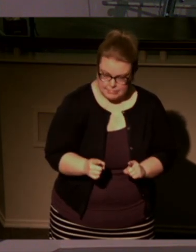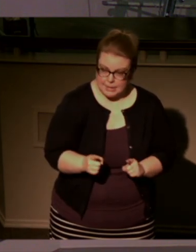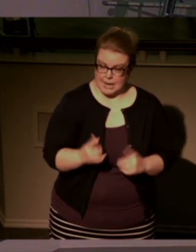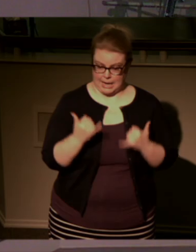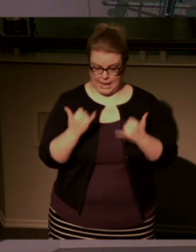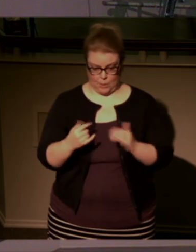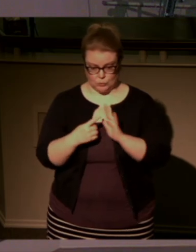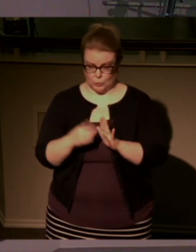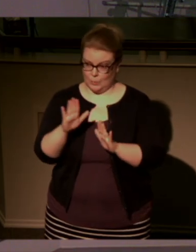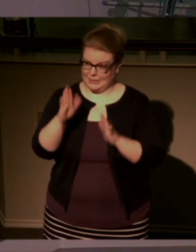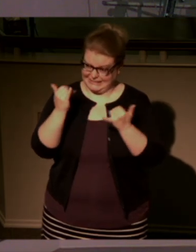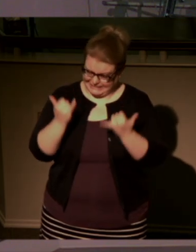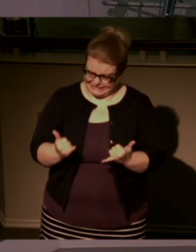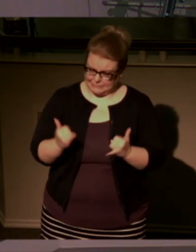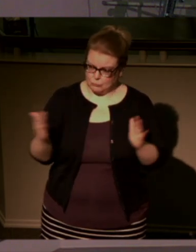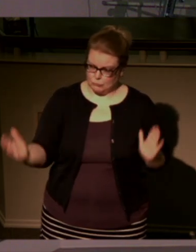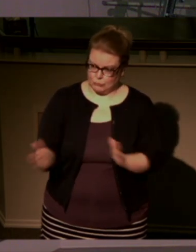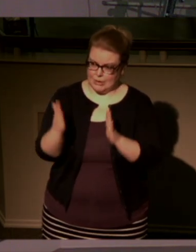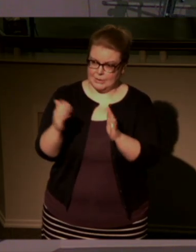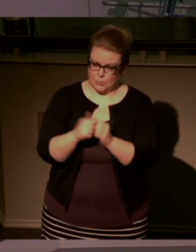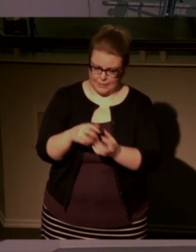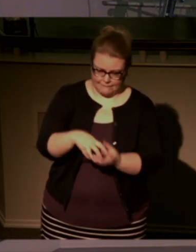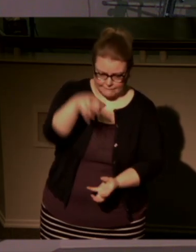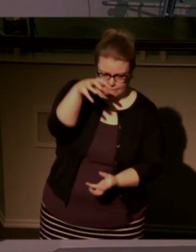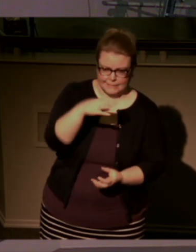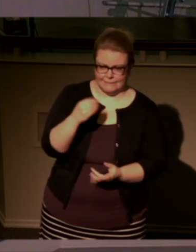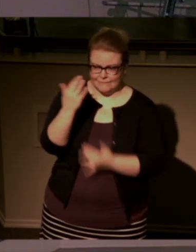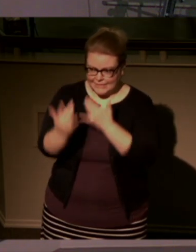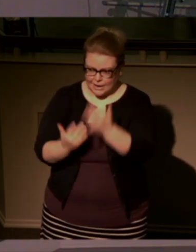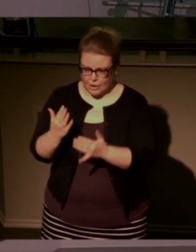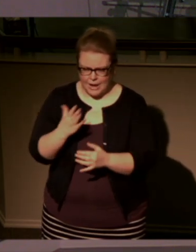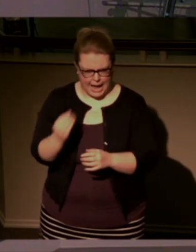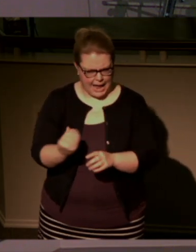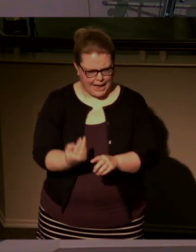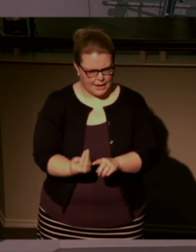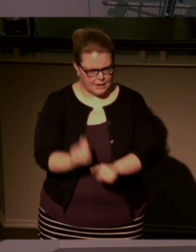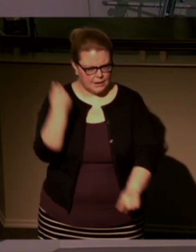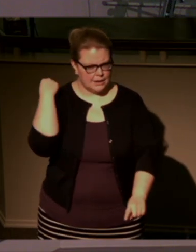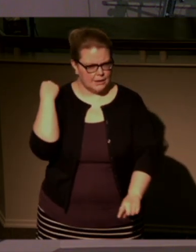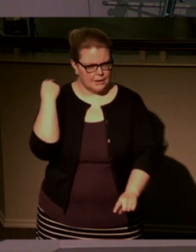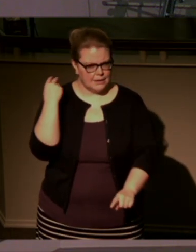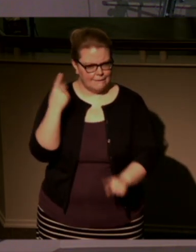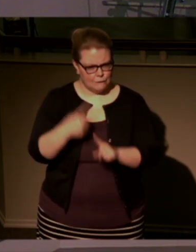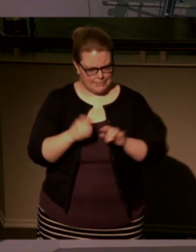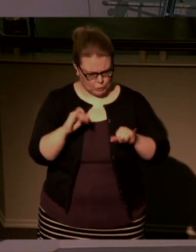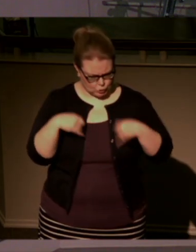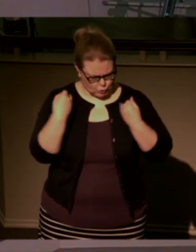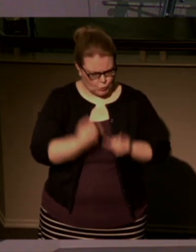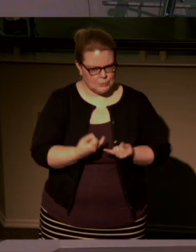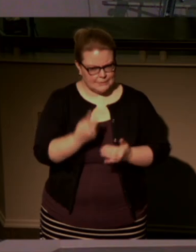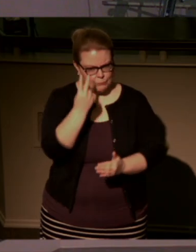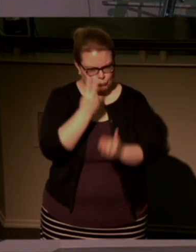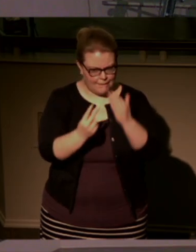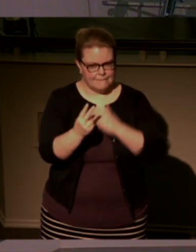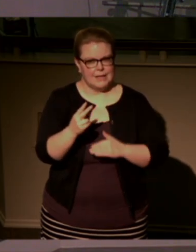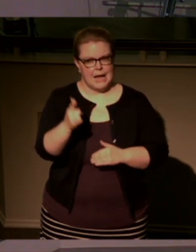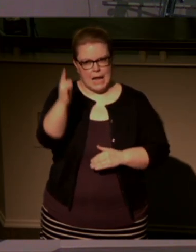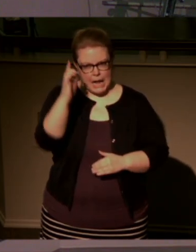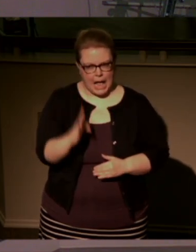of cloud and fire, and He's given them a prophetic evidence that they're going toward victory.